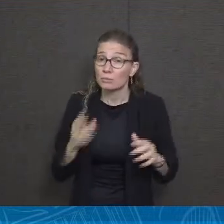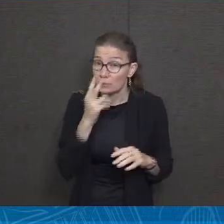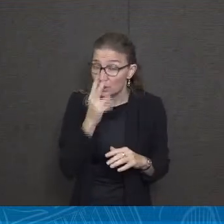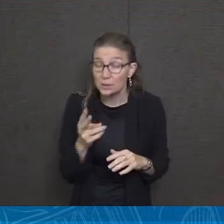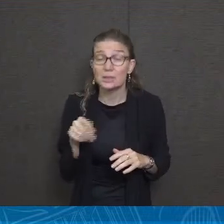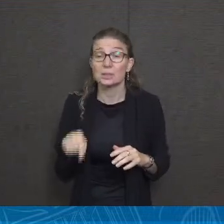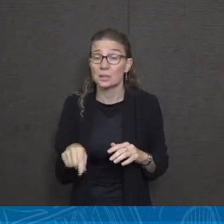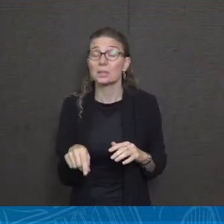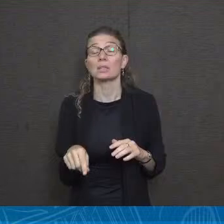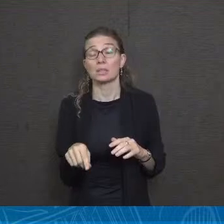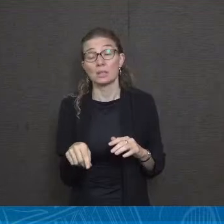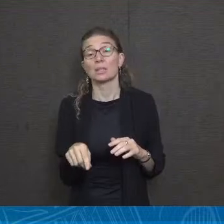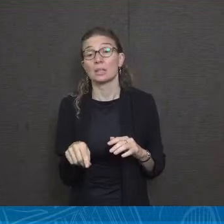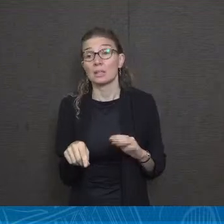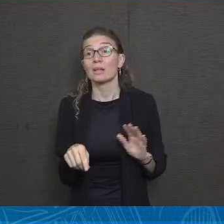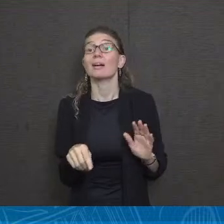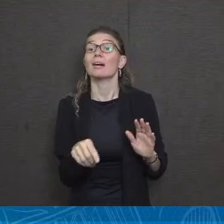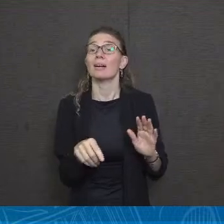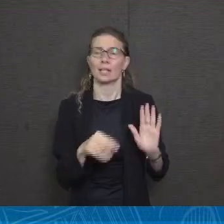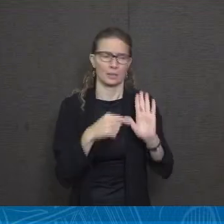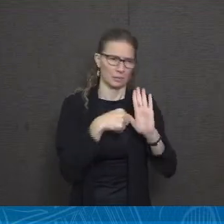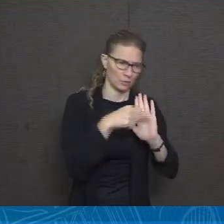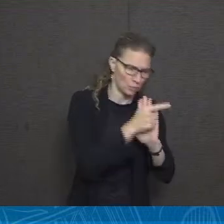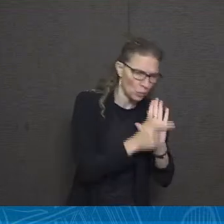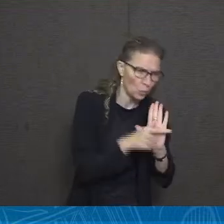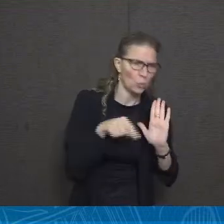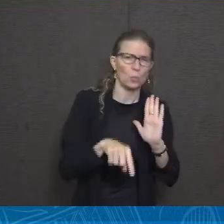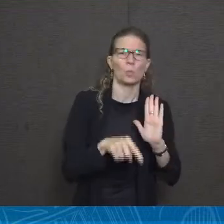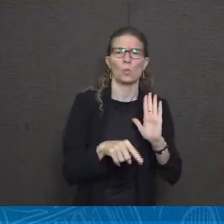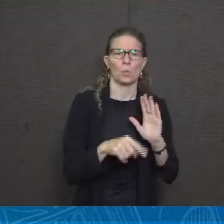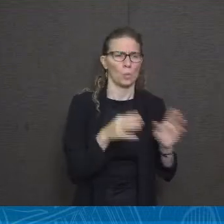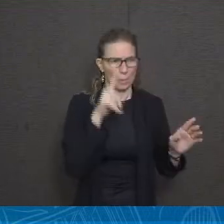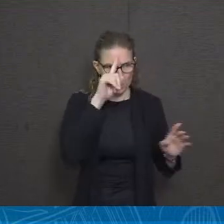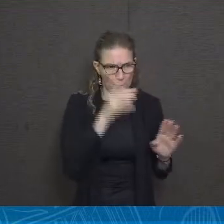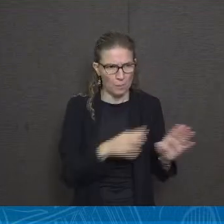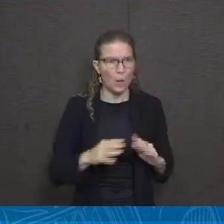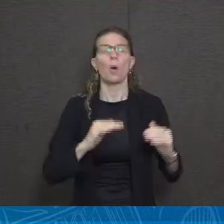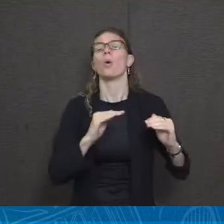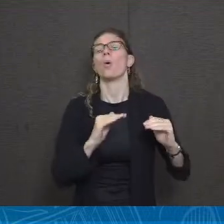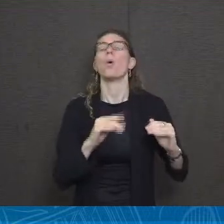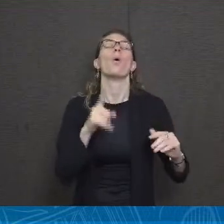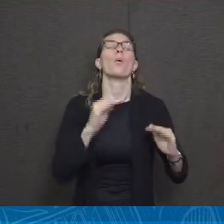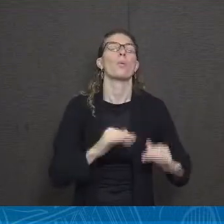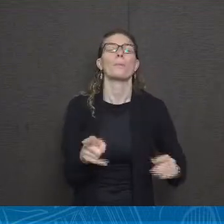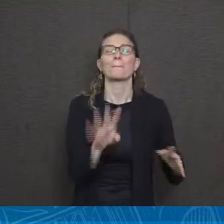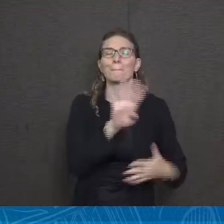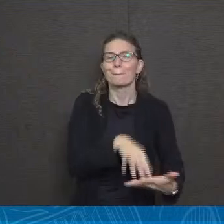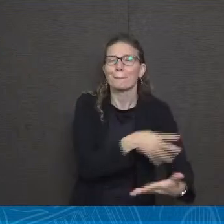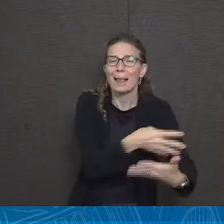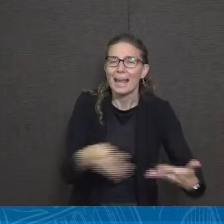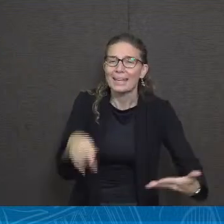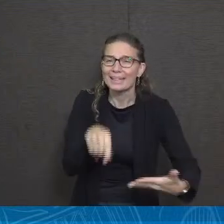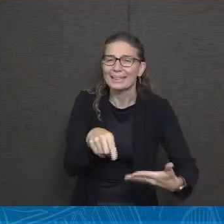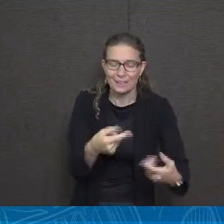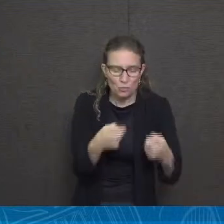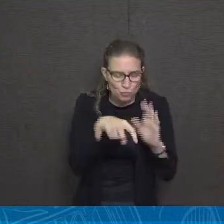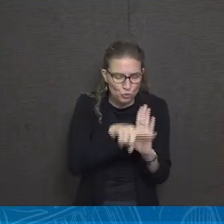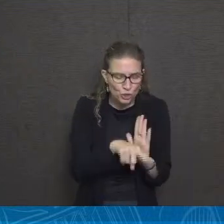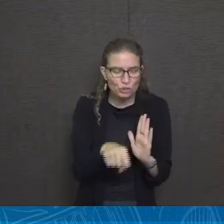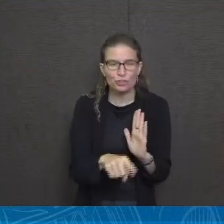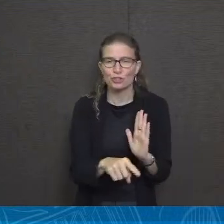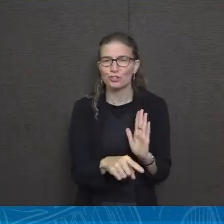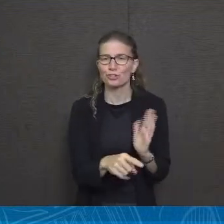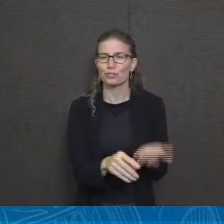lower planning regulations for economic reasons, which one may agree with, but it sidesteps